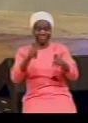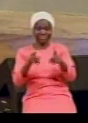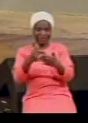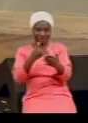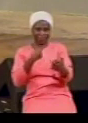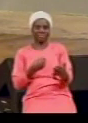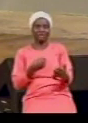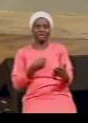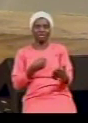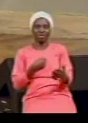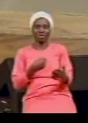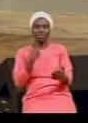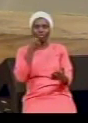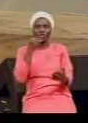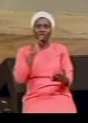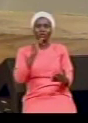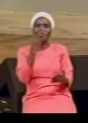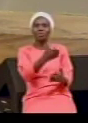Who is there?